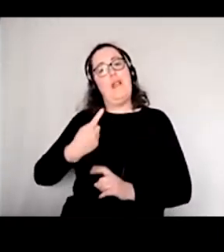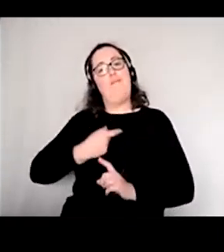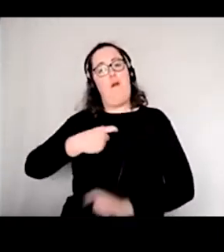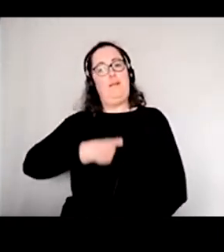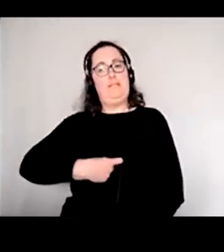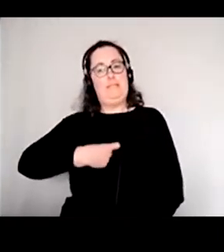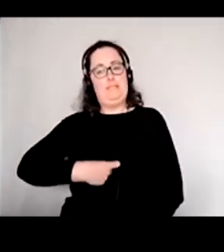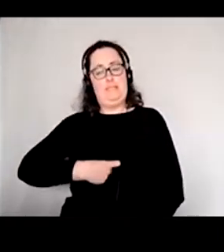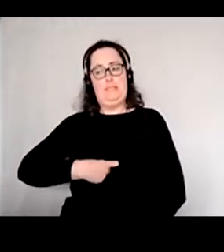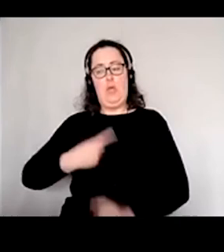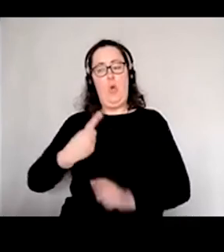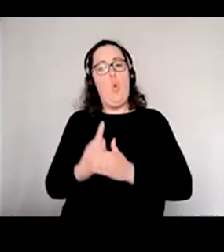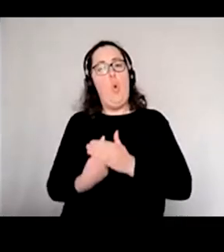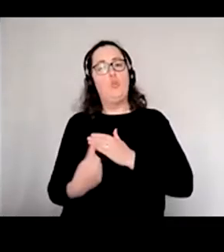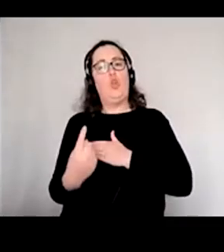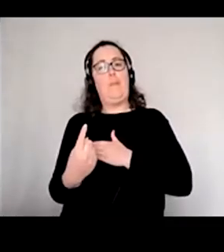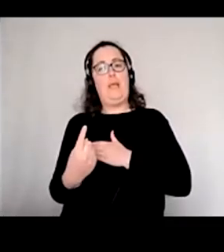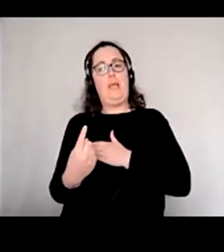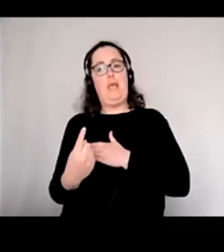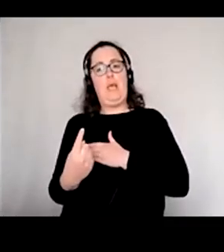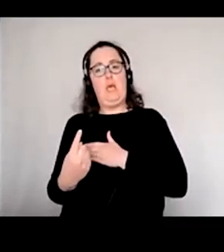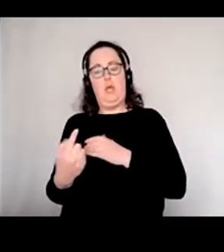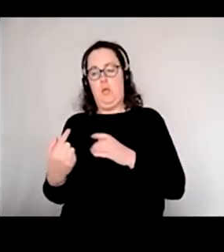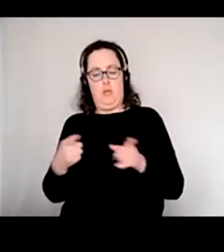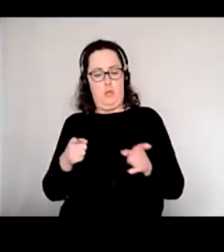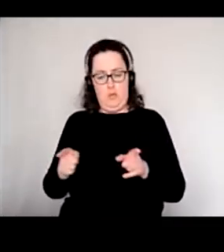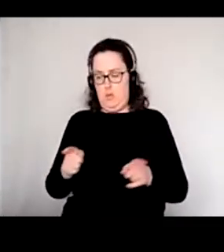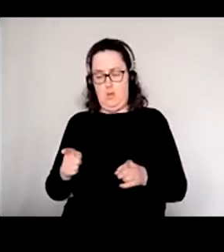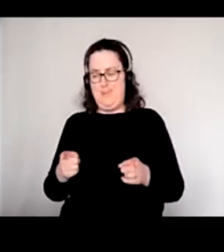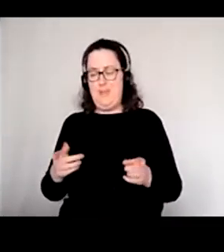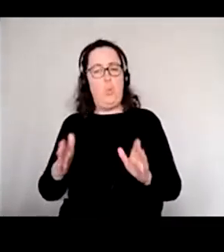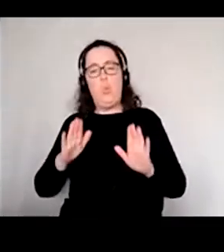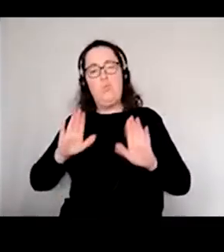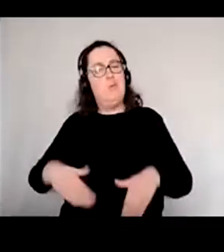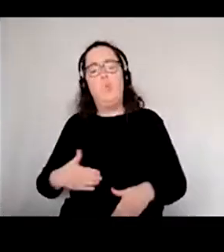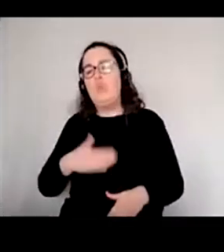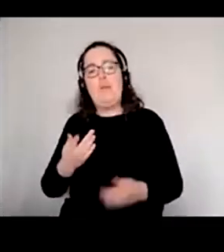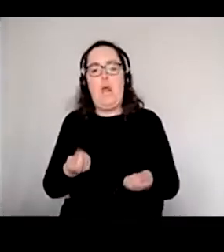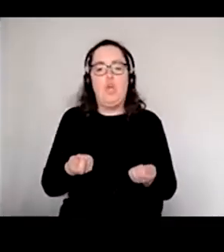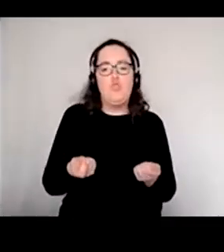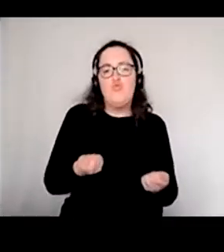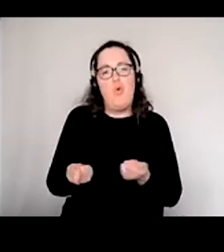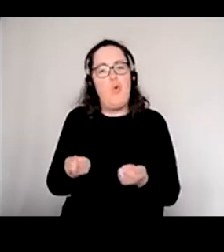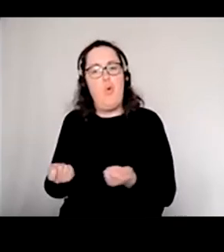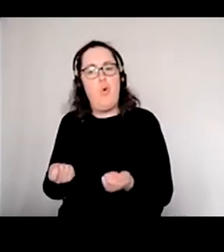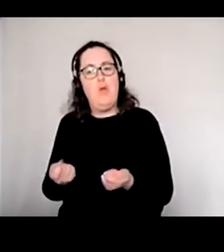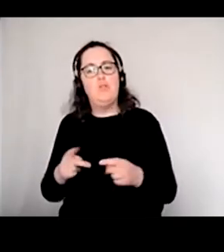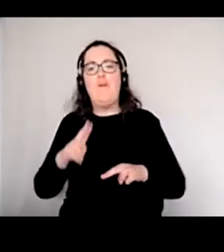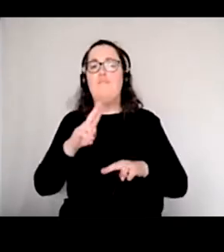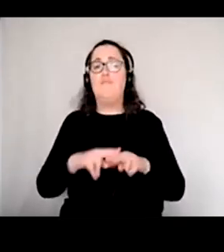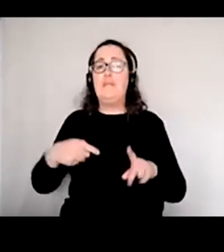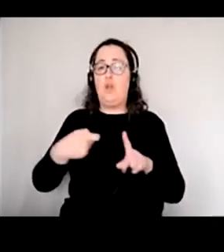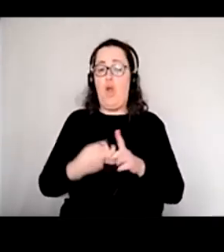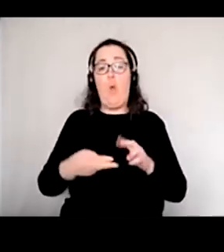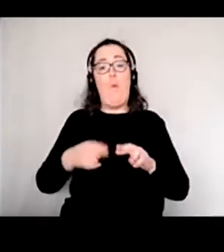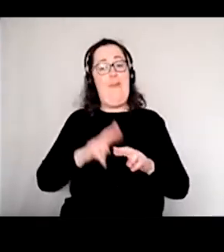and doing one or the other is more gatekeeping that we don't really need. I do think that Frida Kahlo, if identified